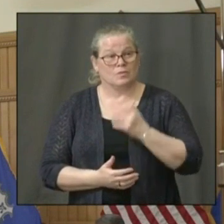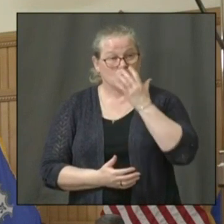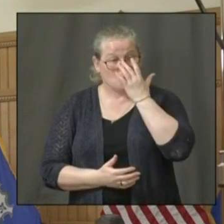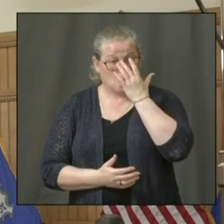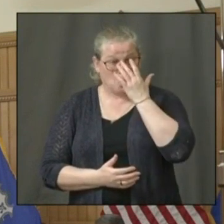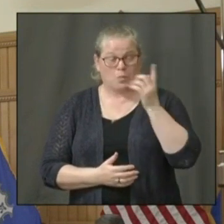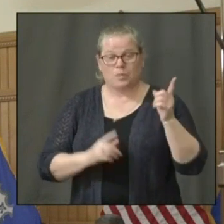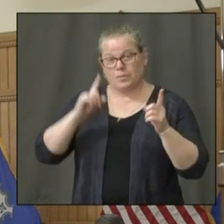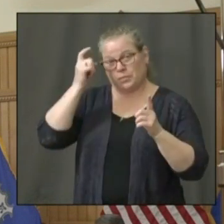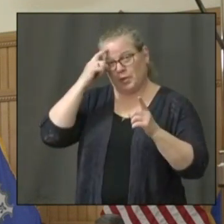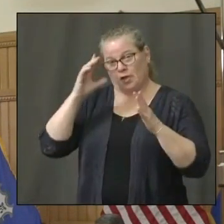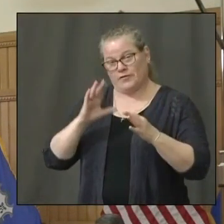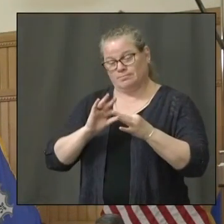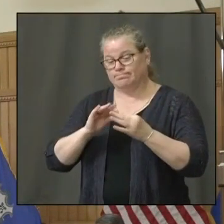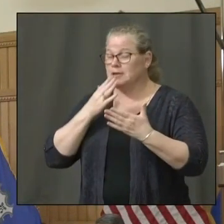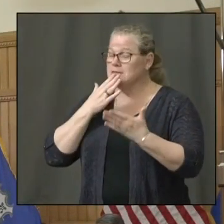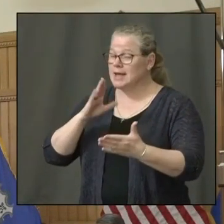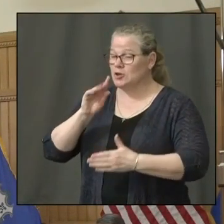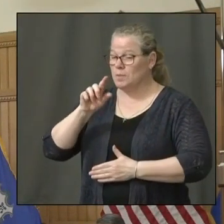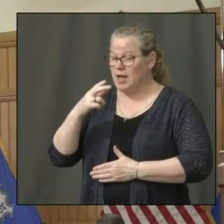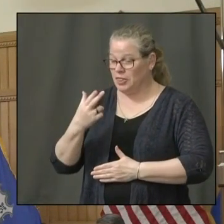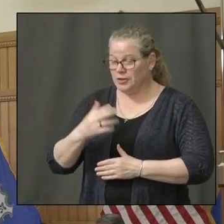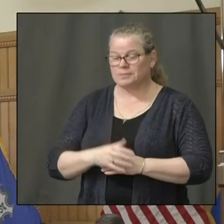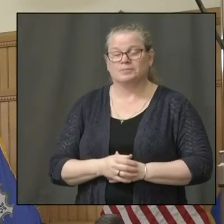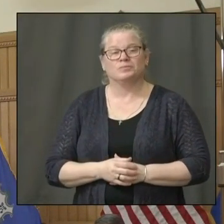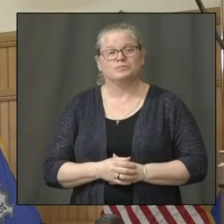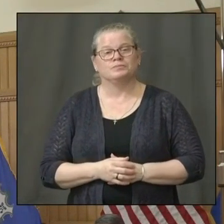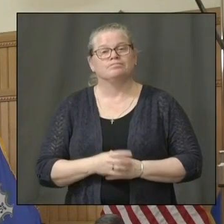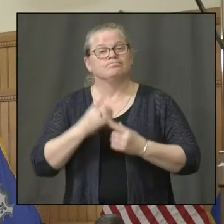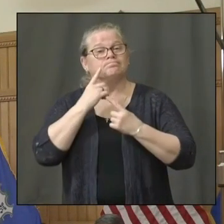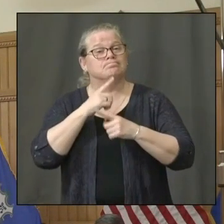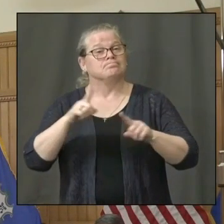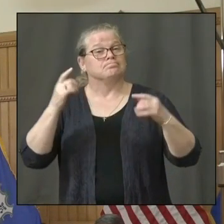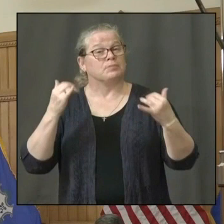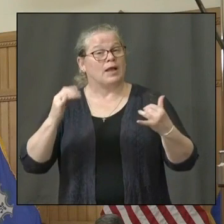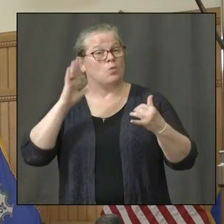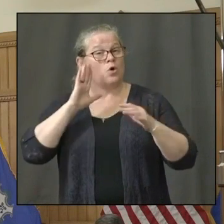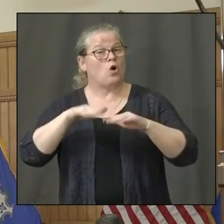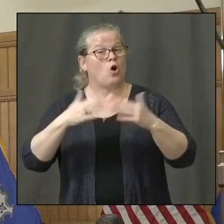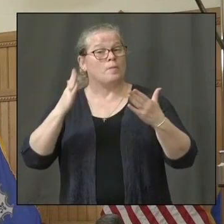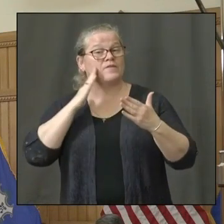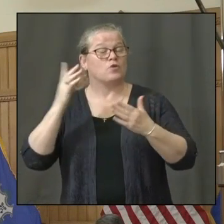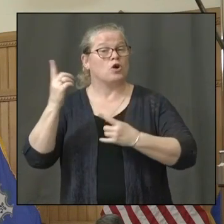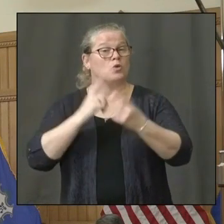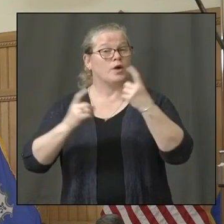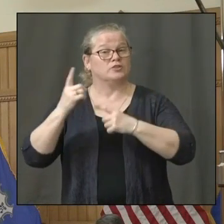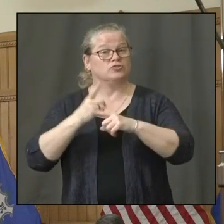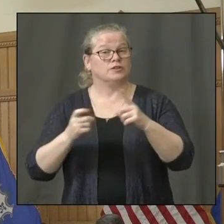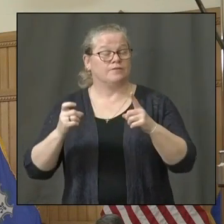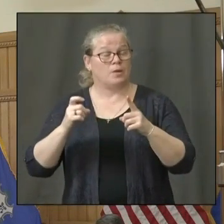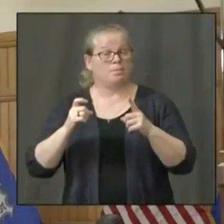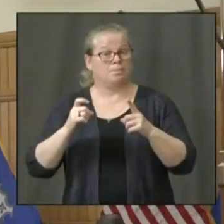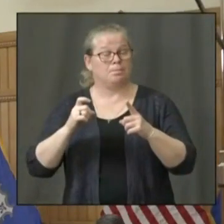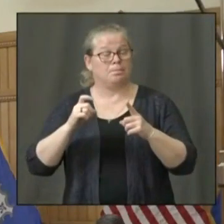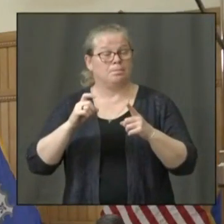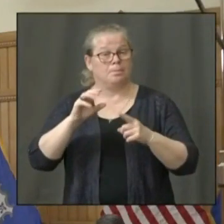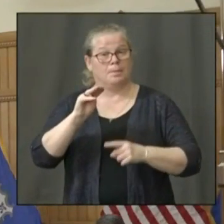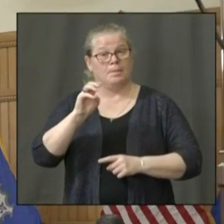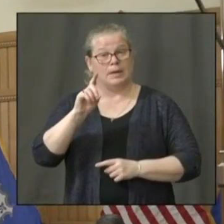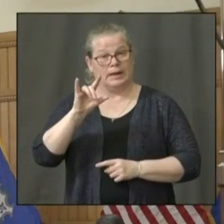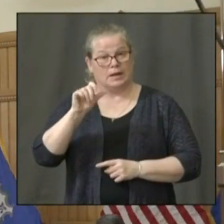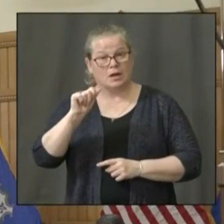Thanks, Beth. And now we will start taking questions from members of the press. We will start